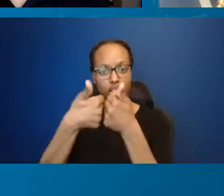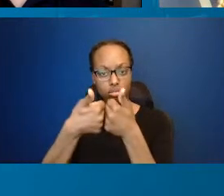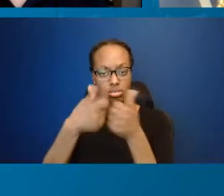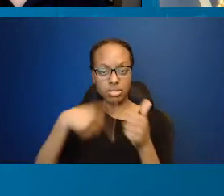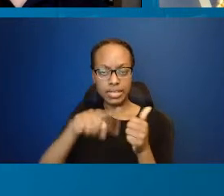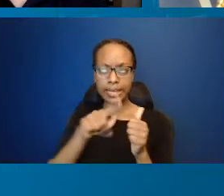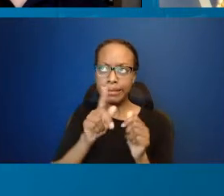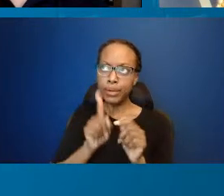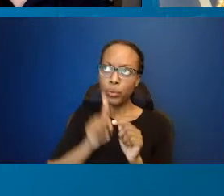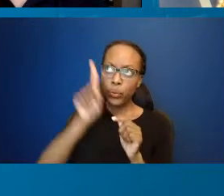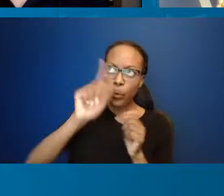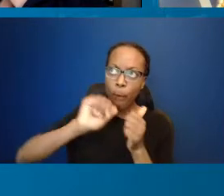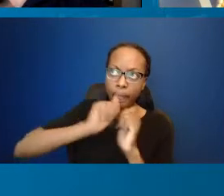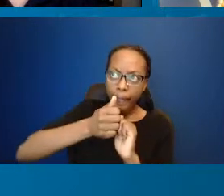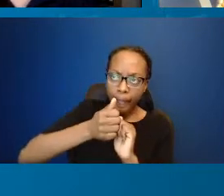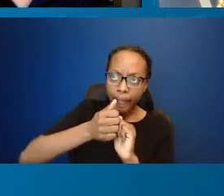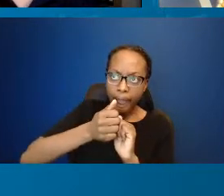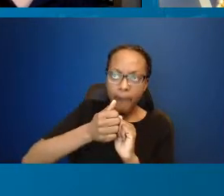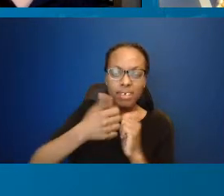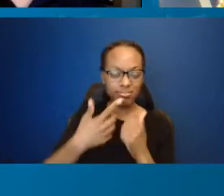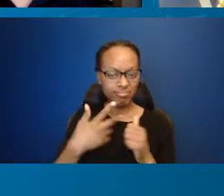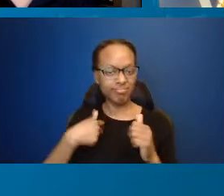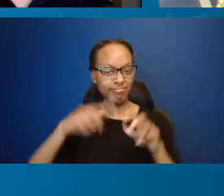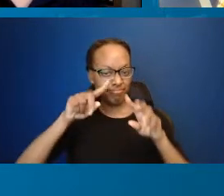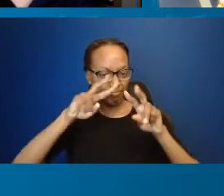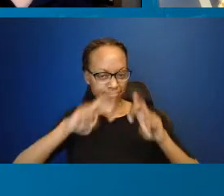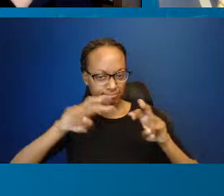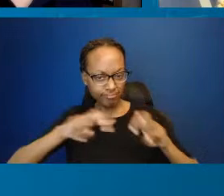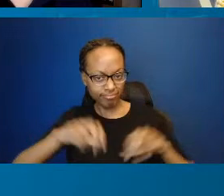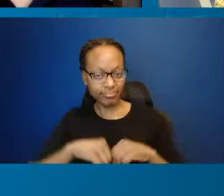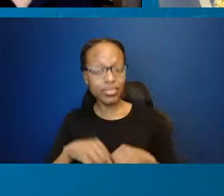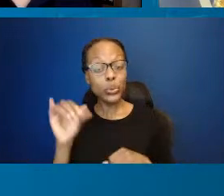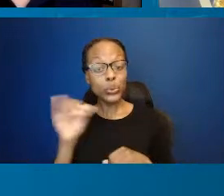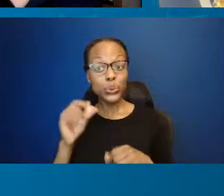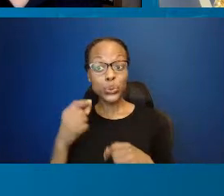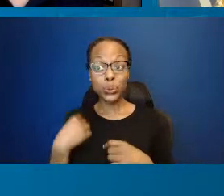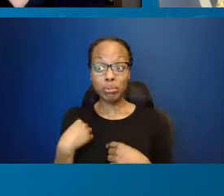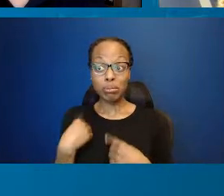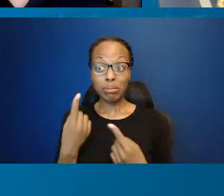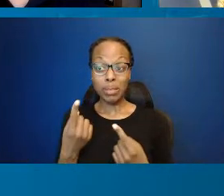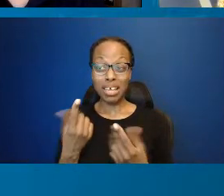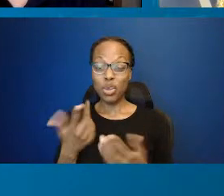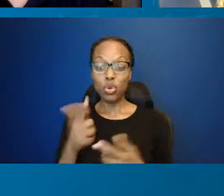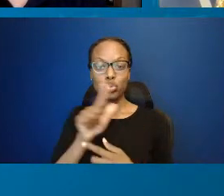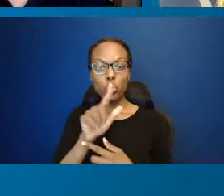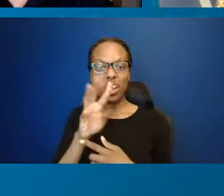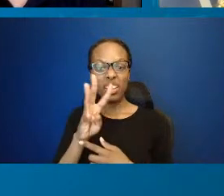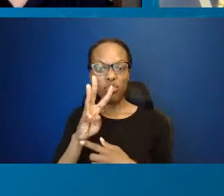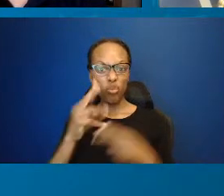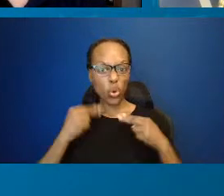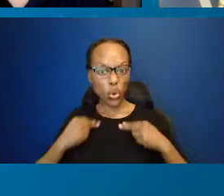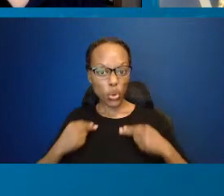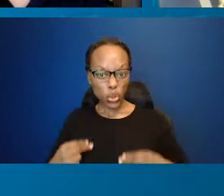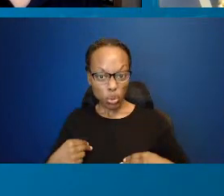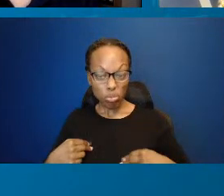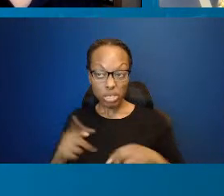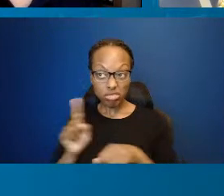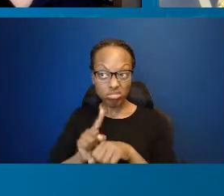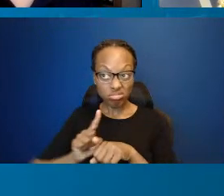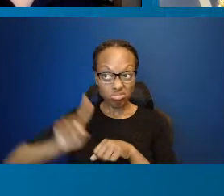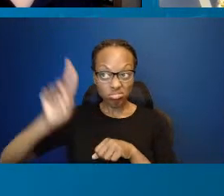there. And the fact that we've only sent 24 human beings out there in the history of